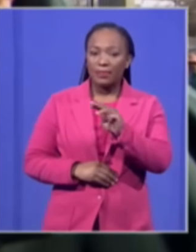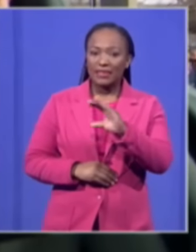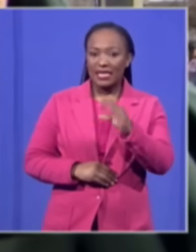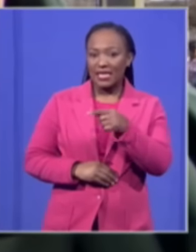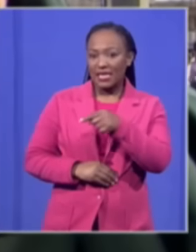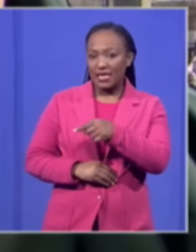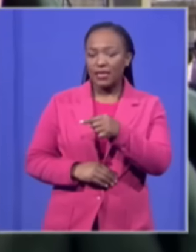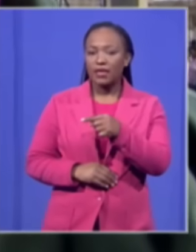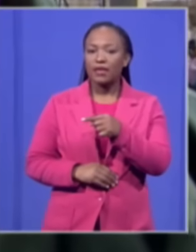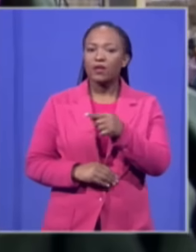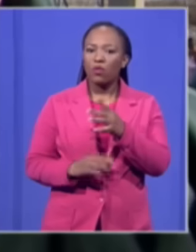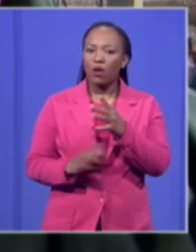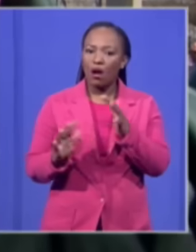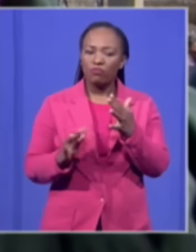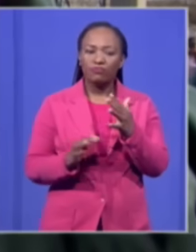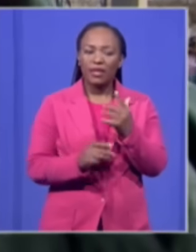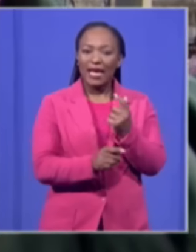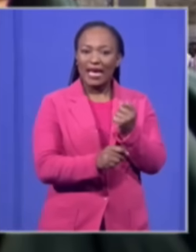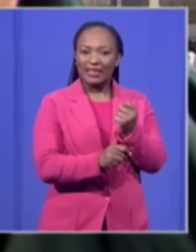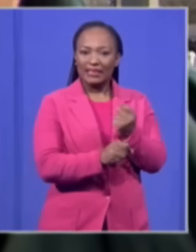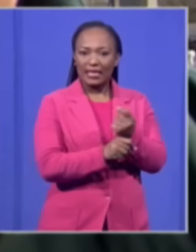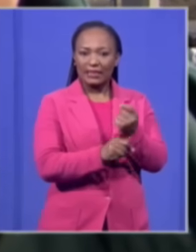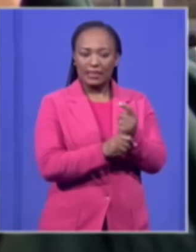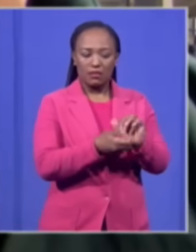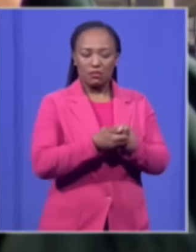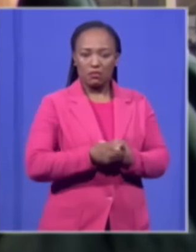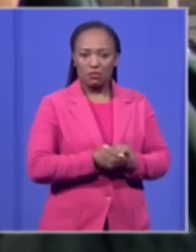taxi industry as well as the e-hailing industry,